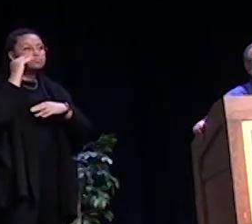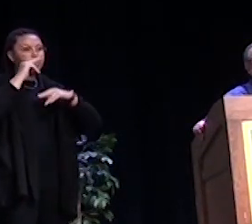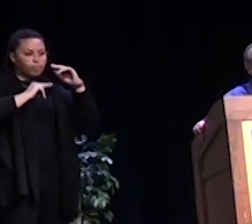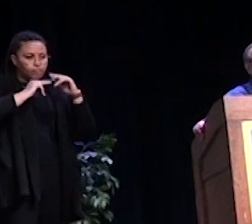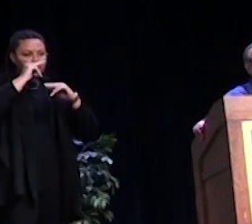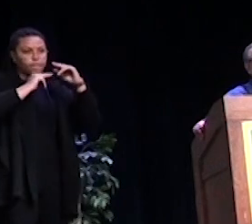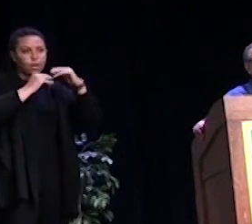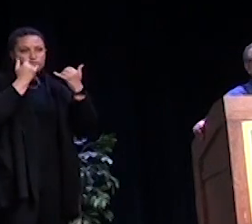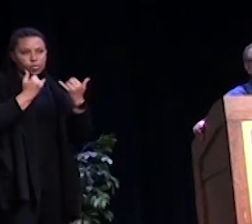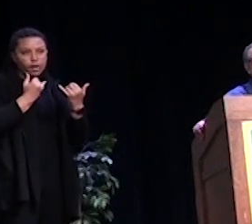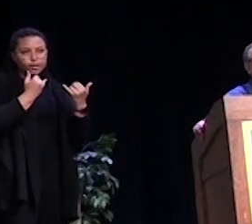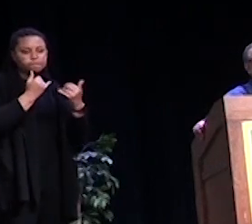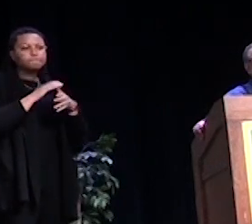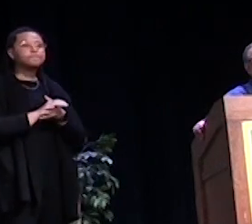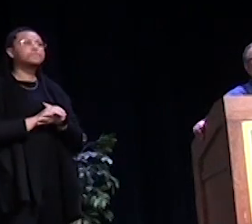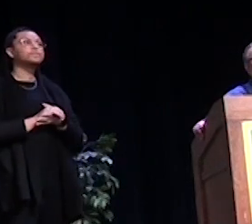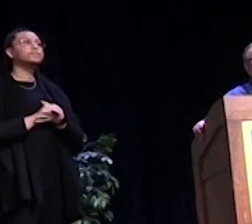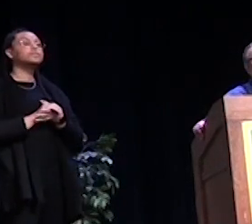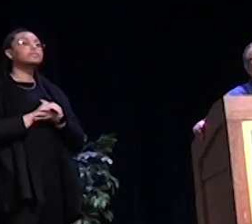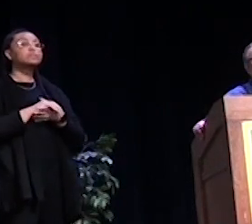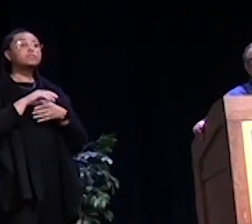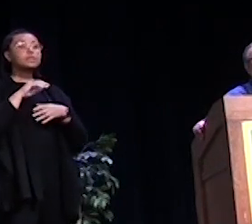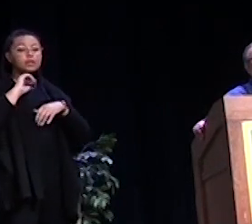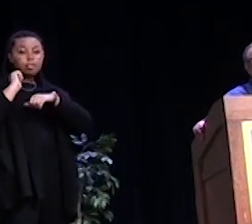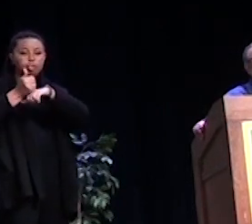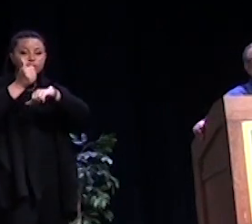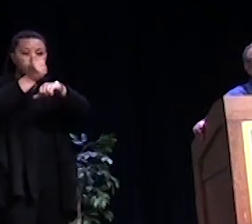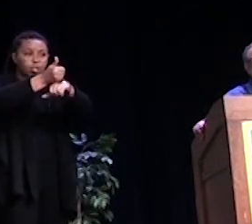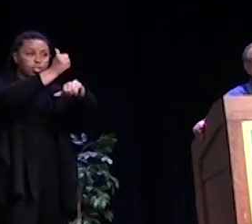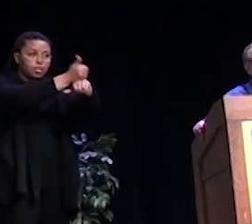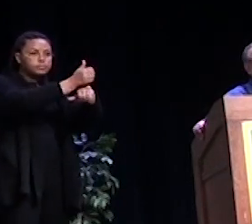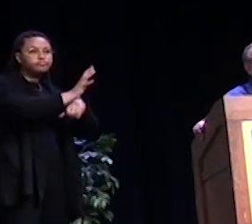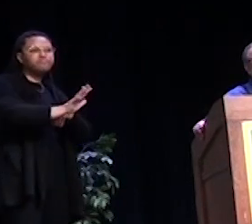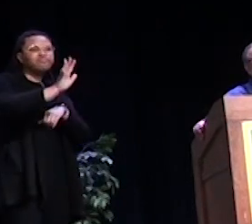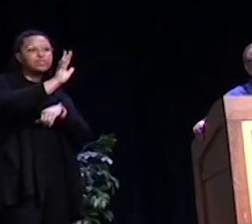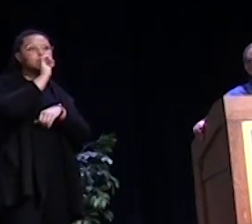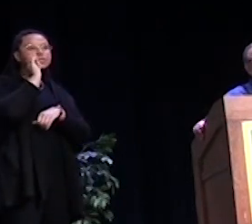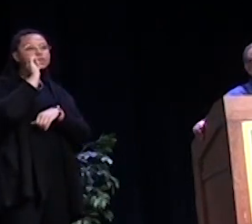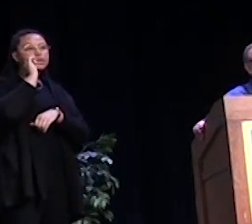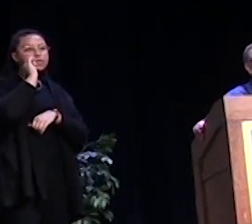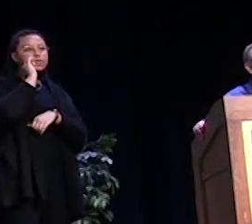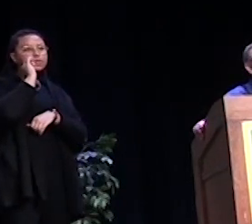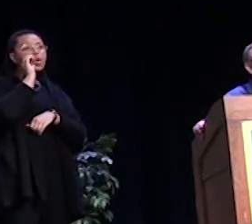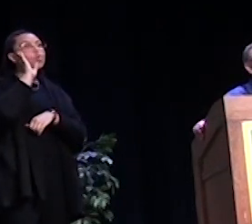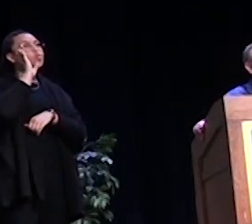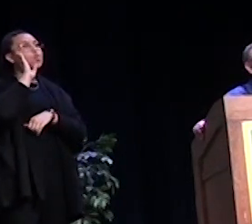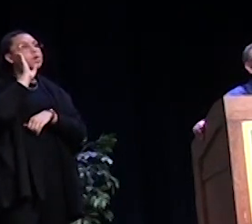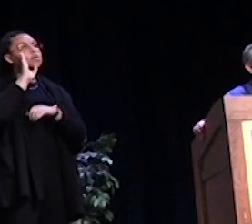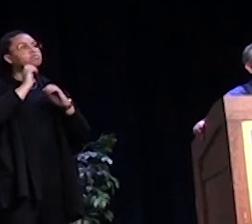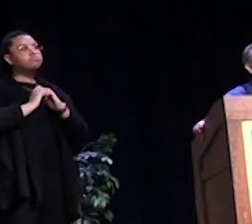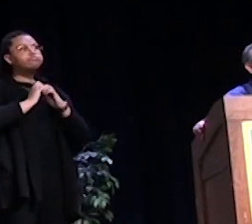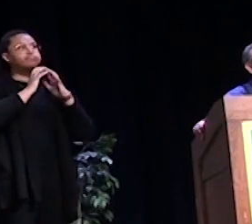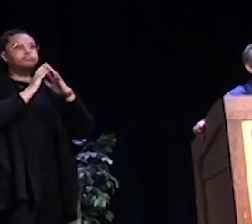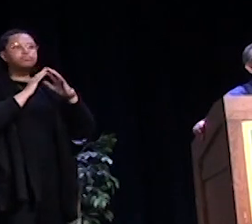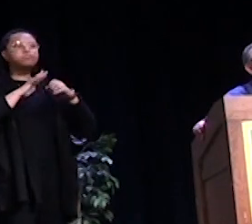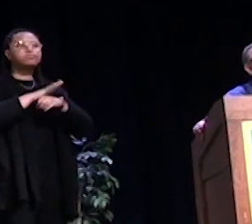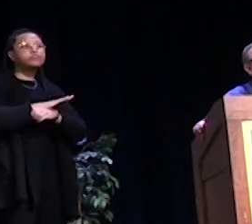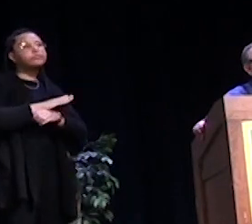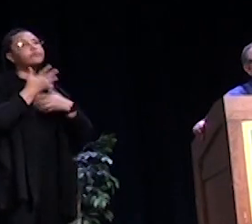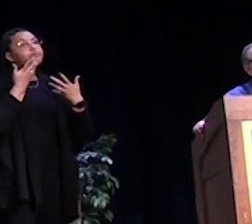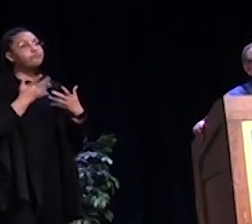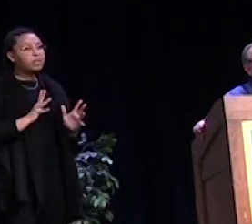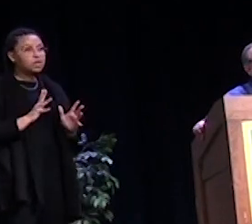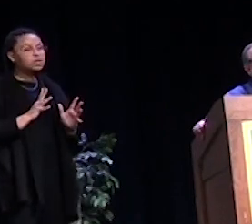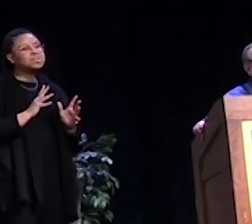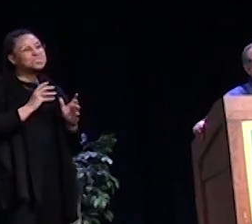housing. These are being constructed throughout the city, and they'll be coming online in the next